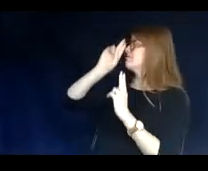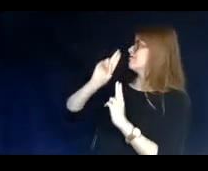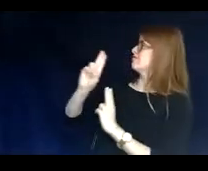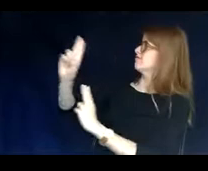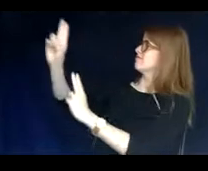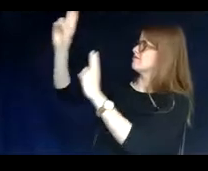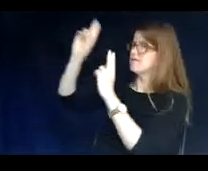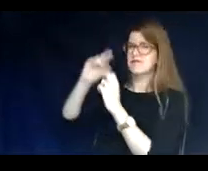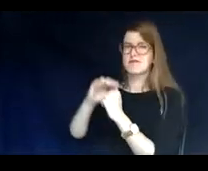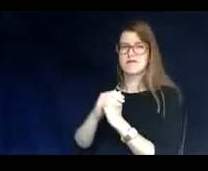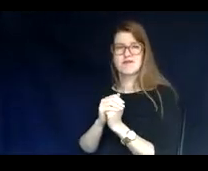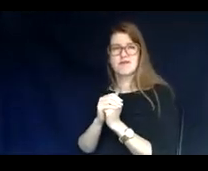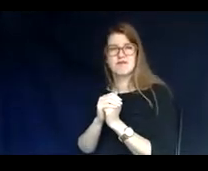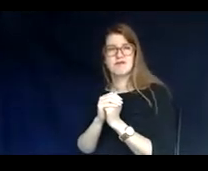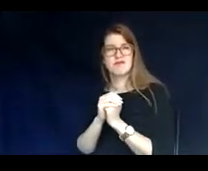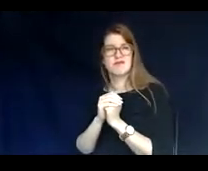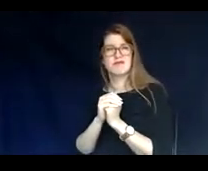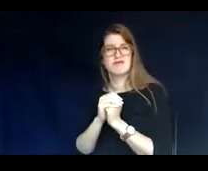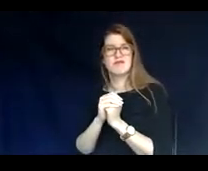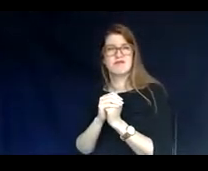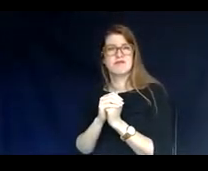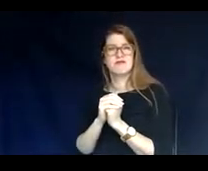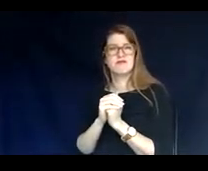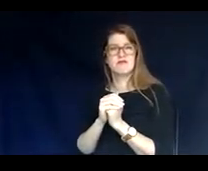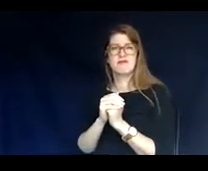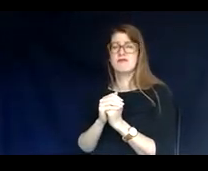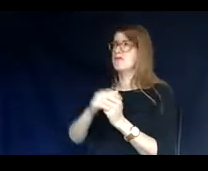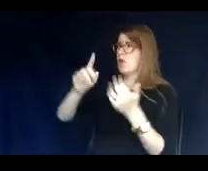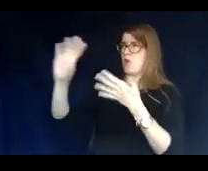the wind goes where you sing it so